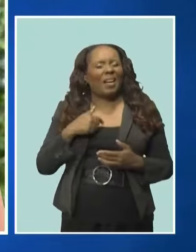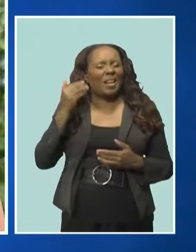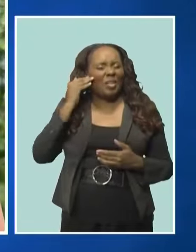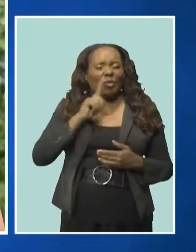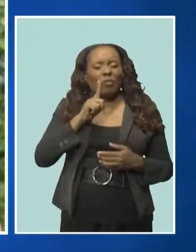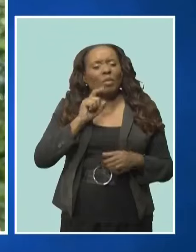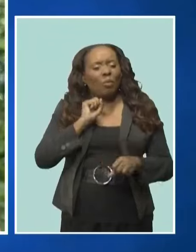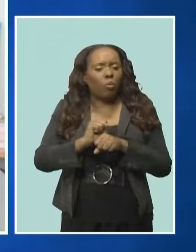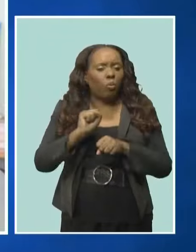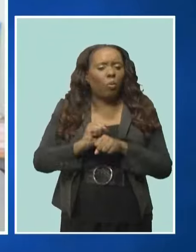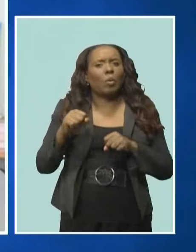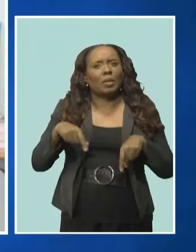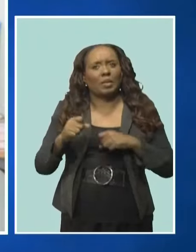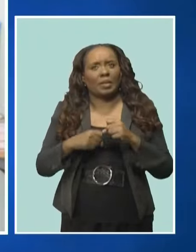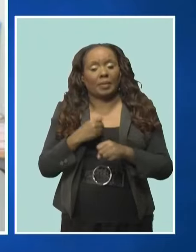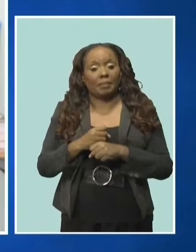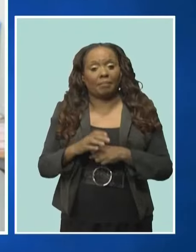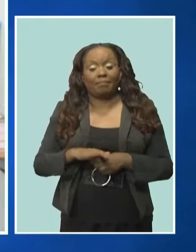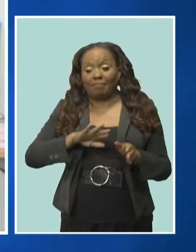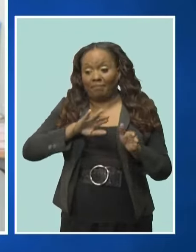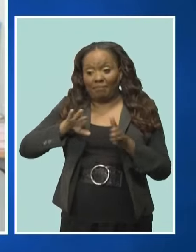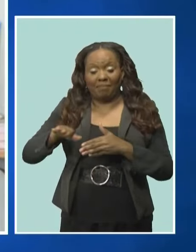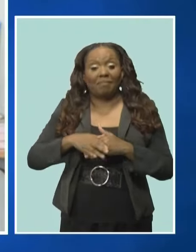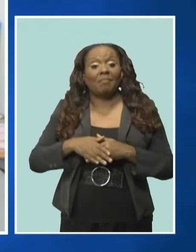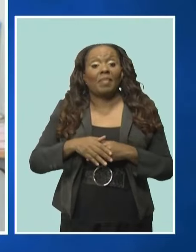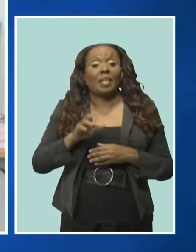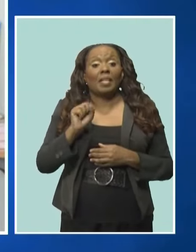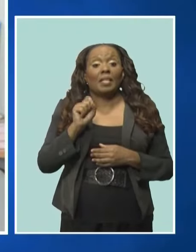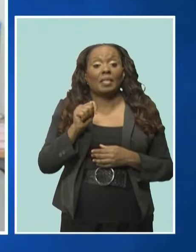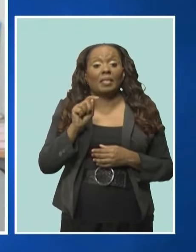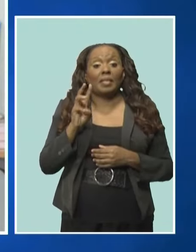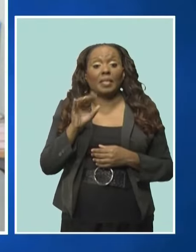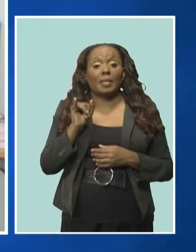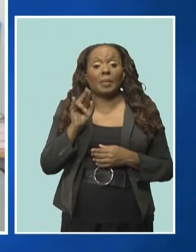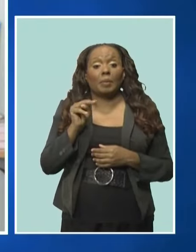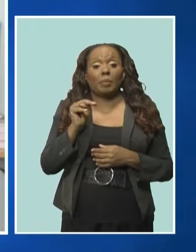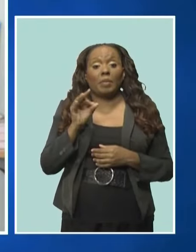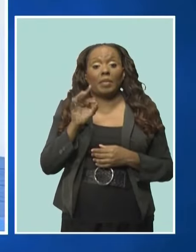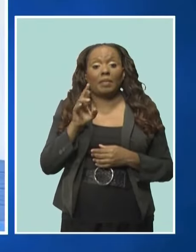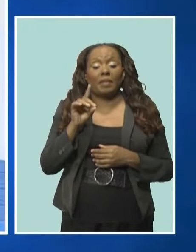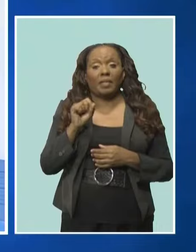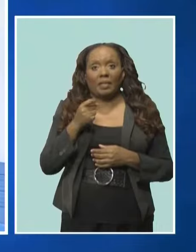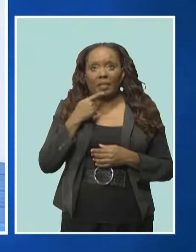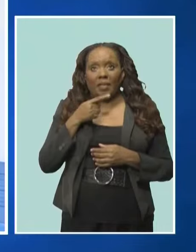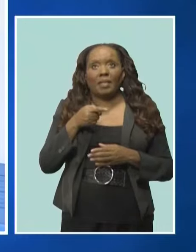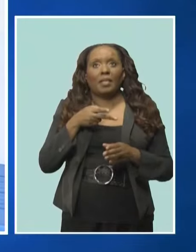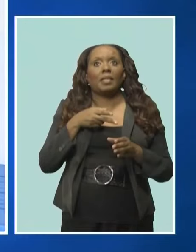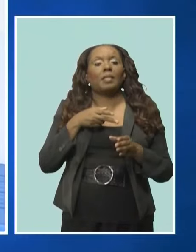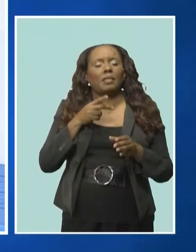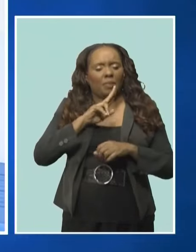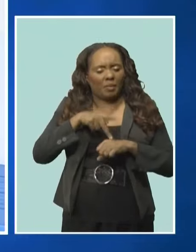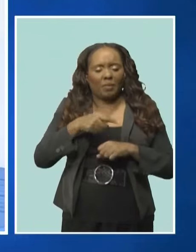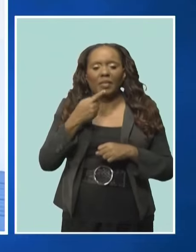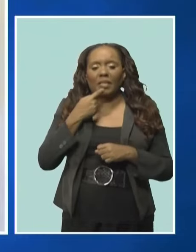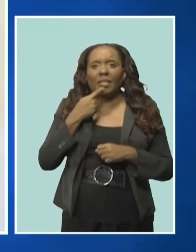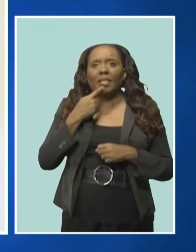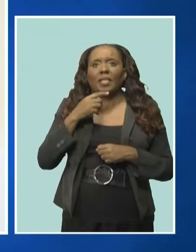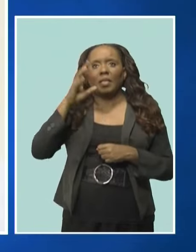worked really hard this year. Over at St. Winifred's, Principal Kim Lewis described the other top performer, Finn